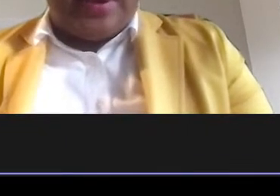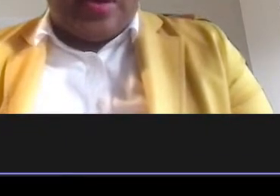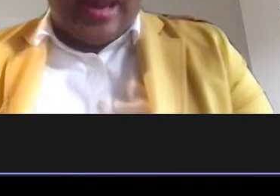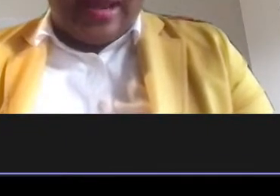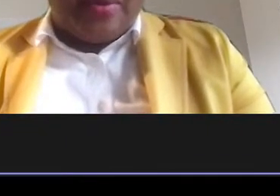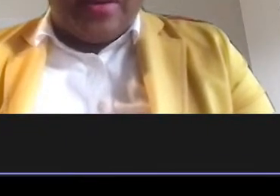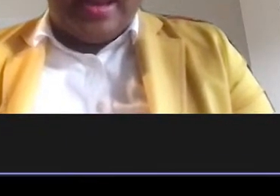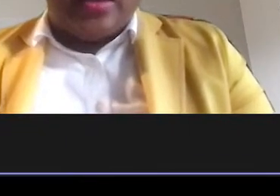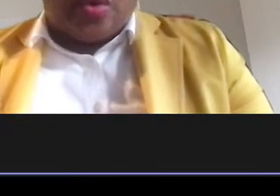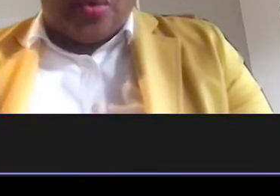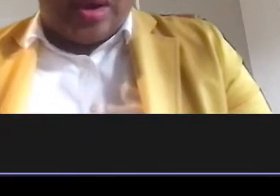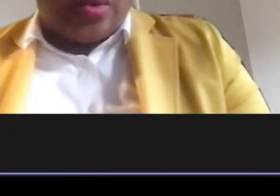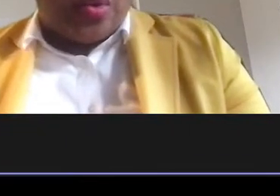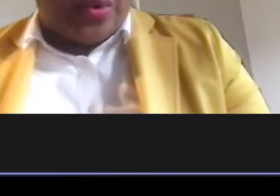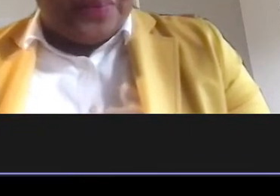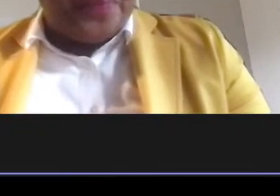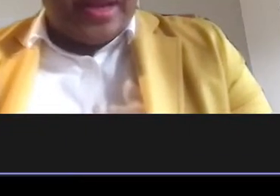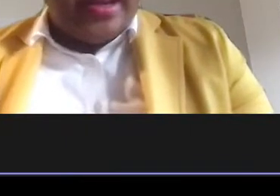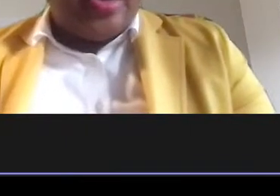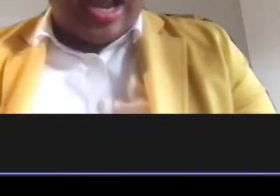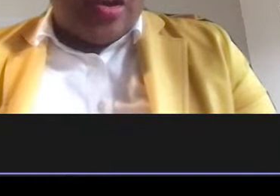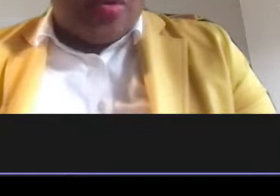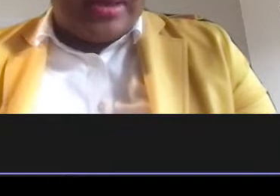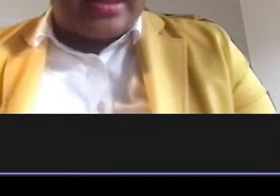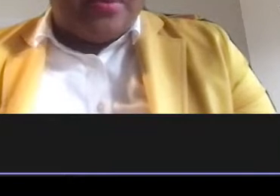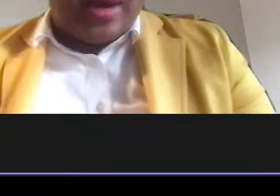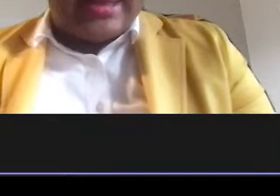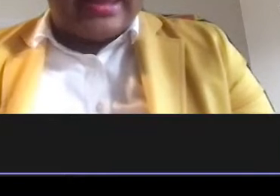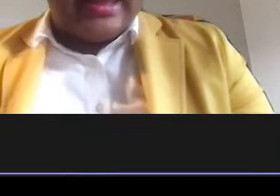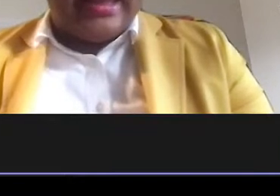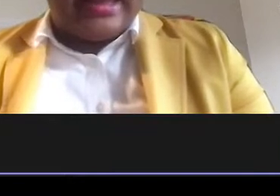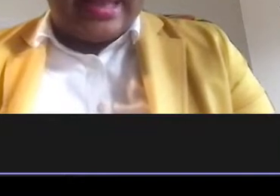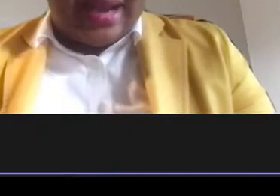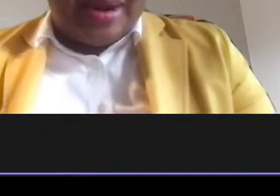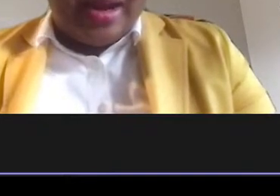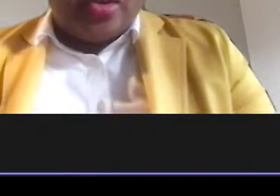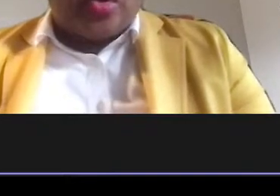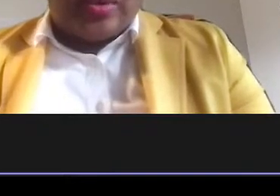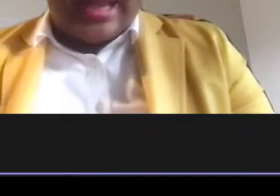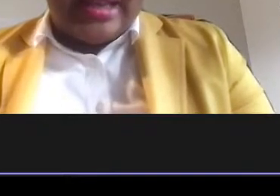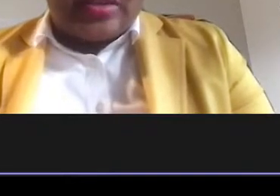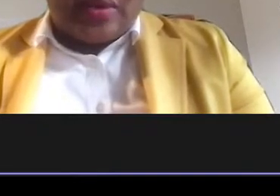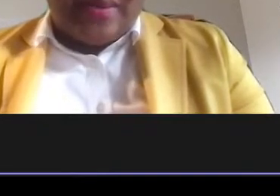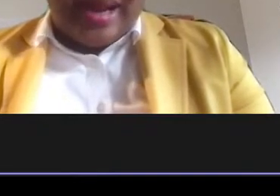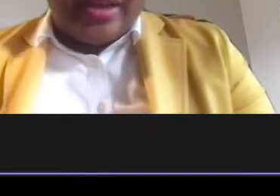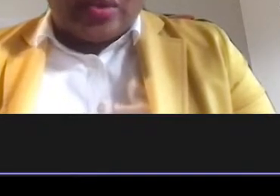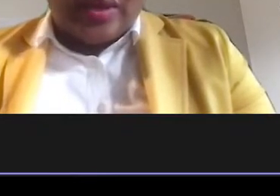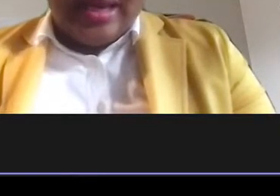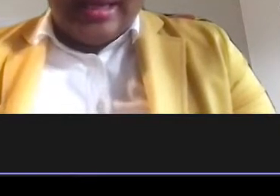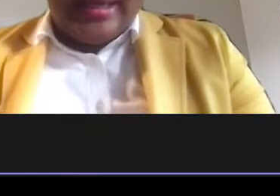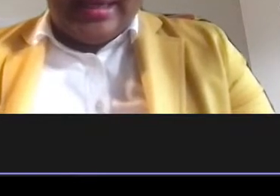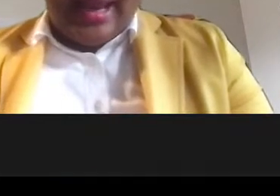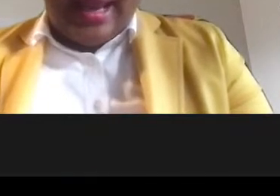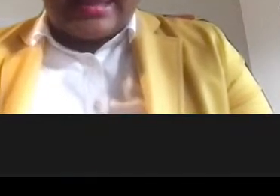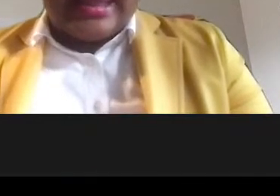nokwenza impilo yabo ibe ngcono kakhulu. Njalo uma sibuka izindaba zokuhlaliswa